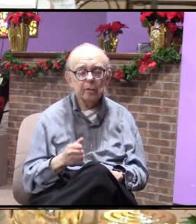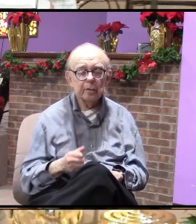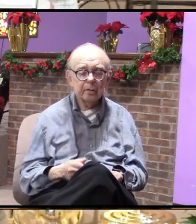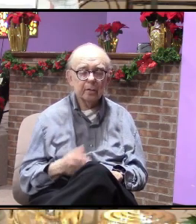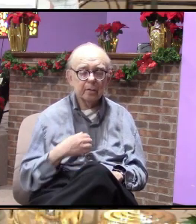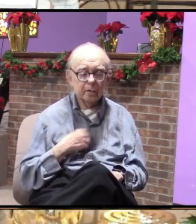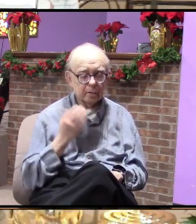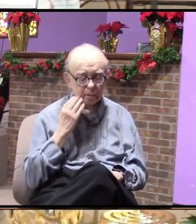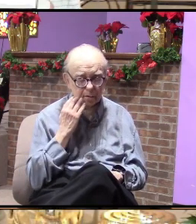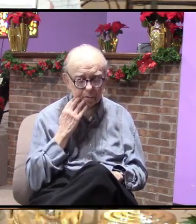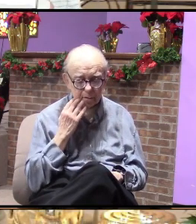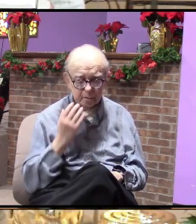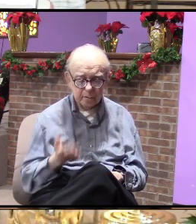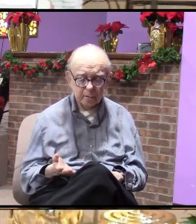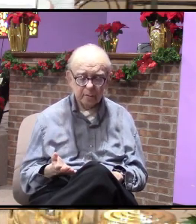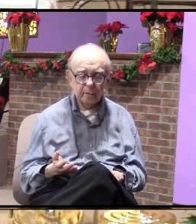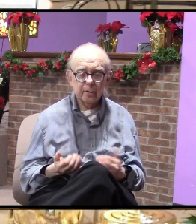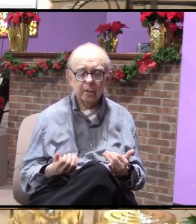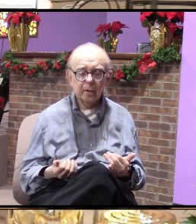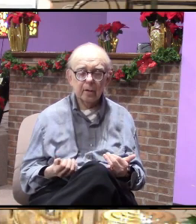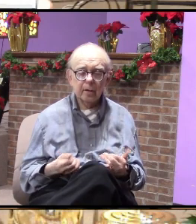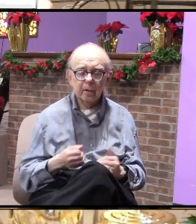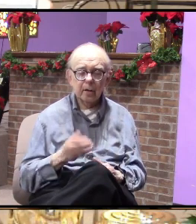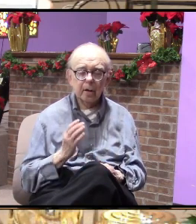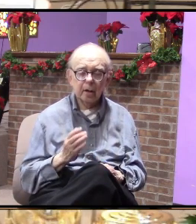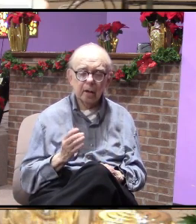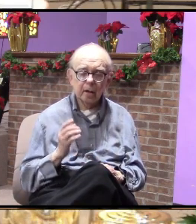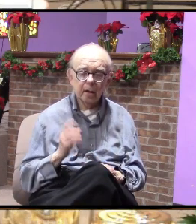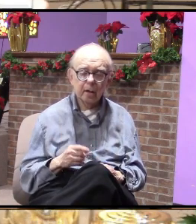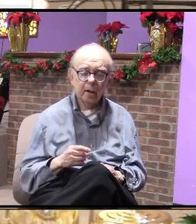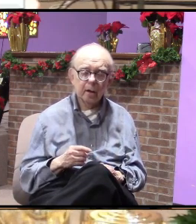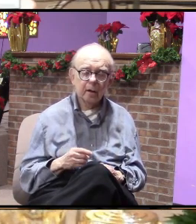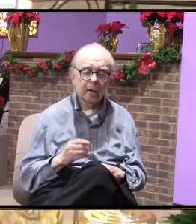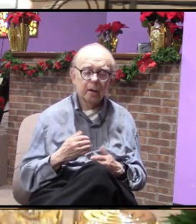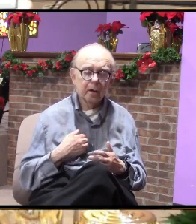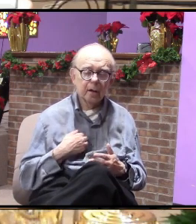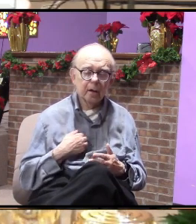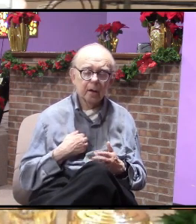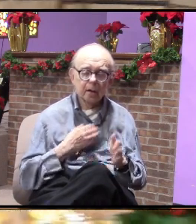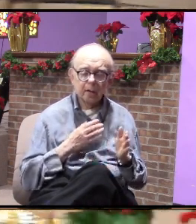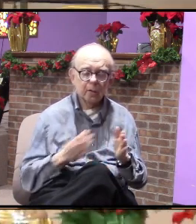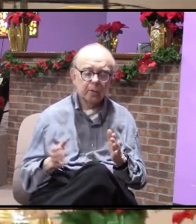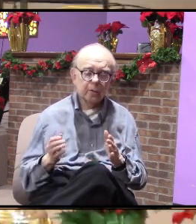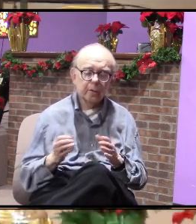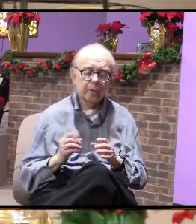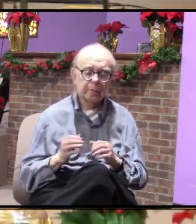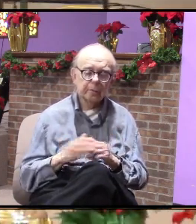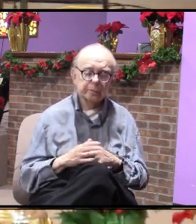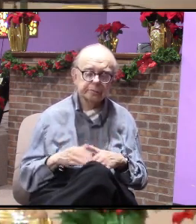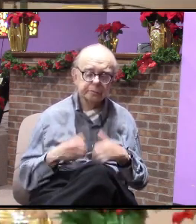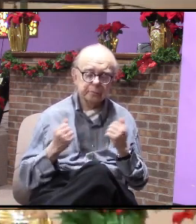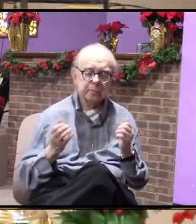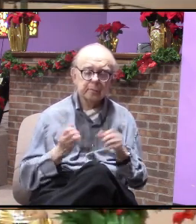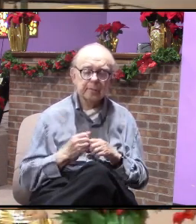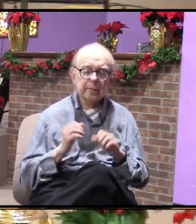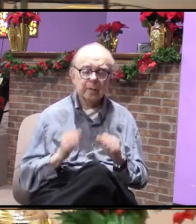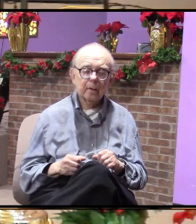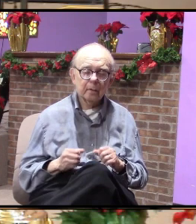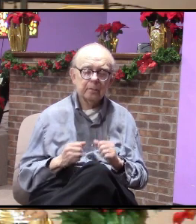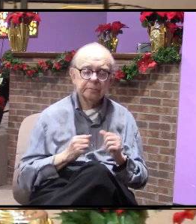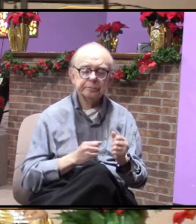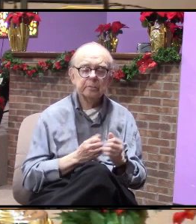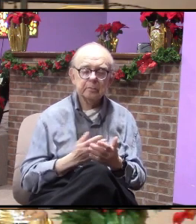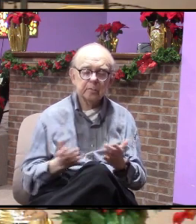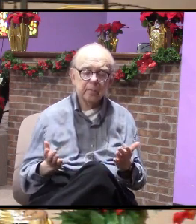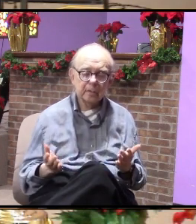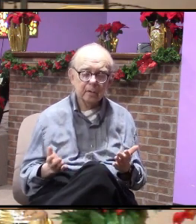All I know is I'm right here, I'm right now, and God, I need to have order in my life. I've got to be able to follow these